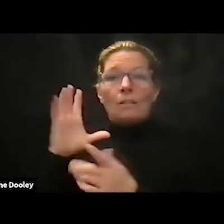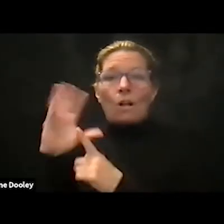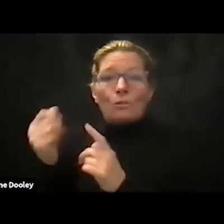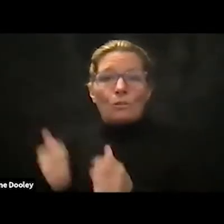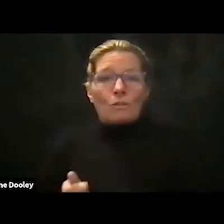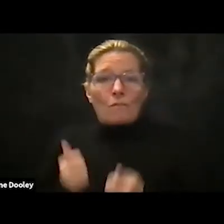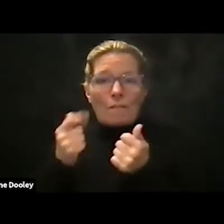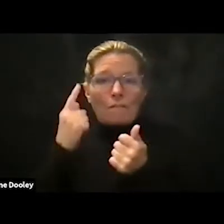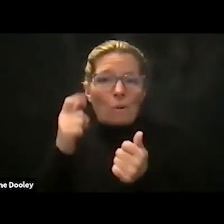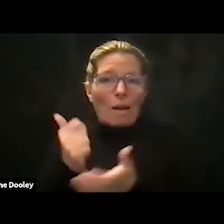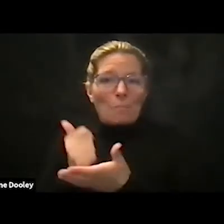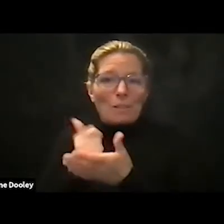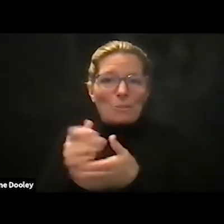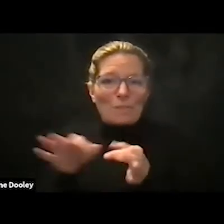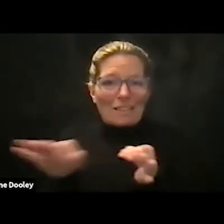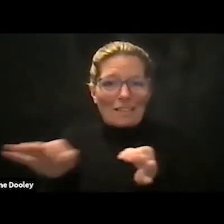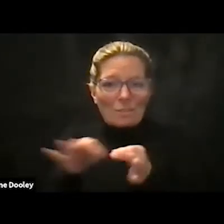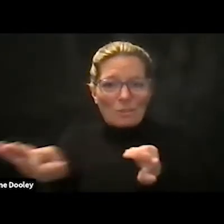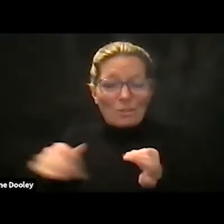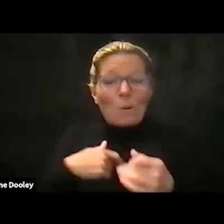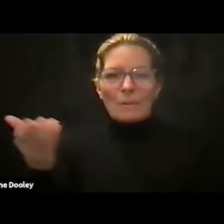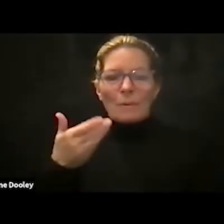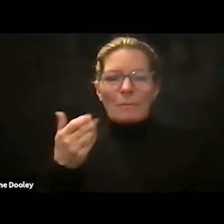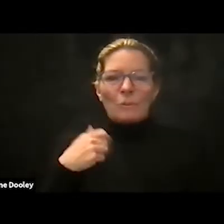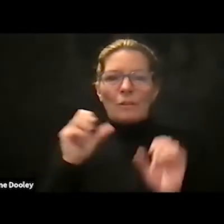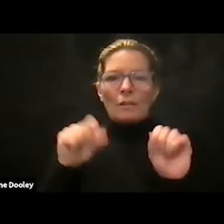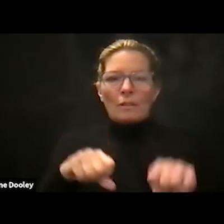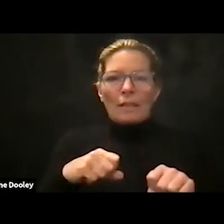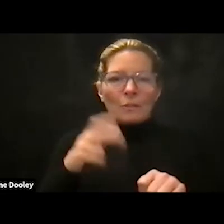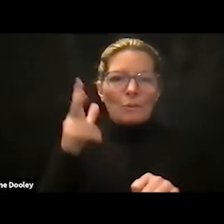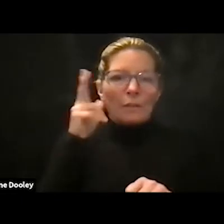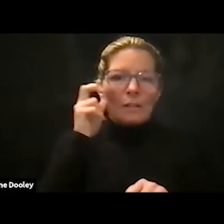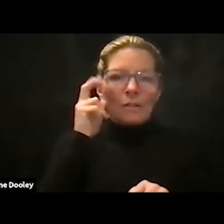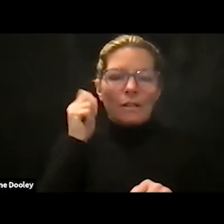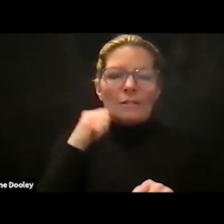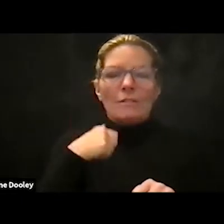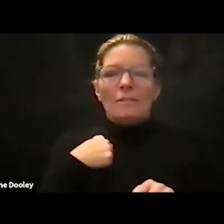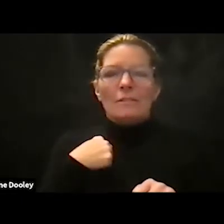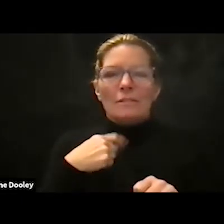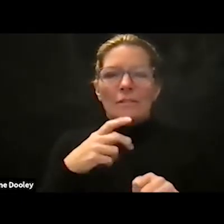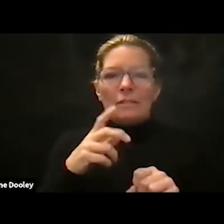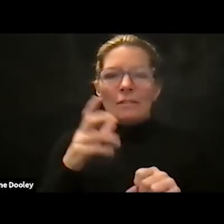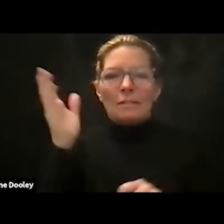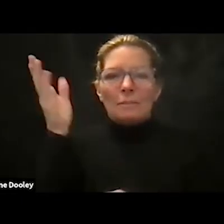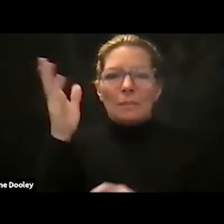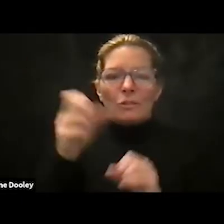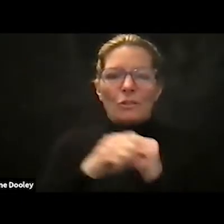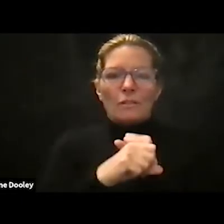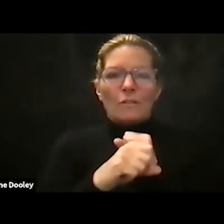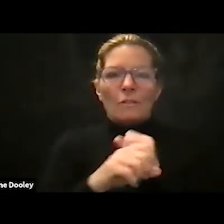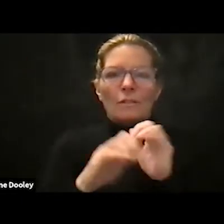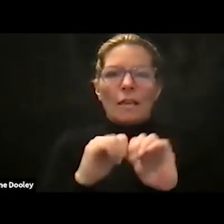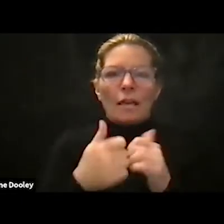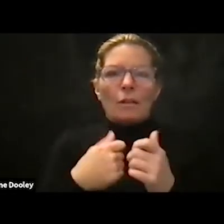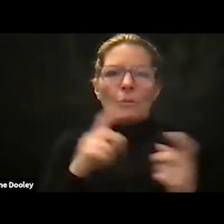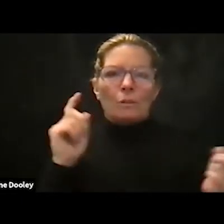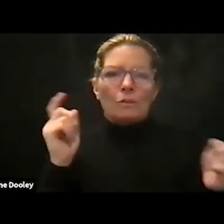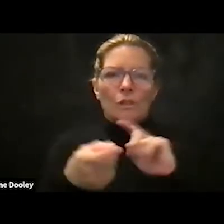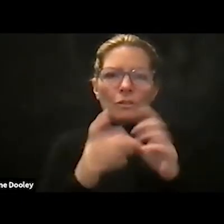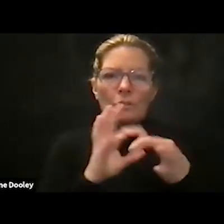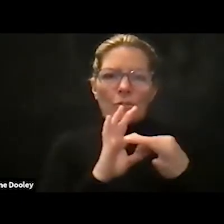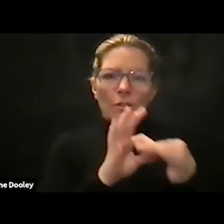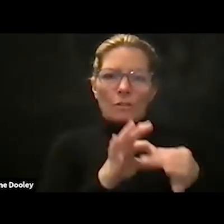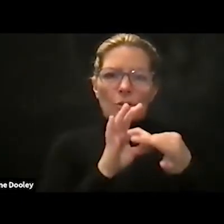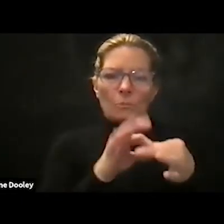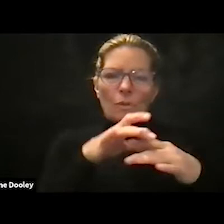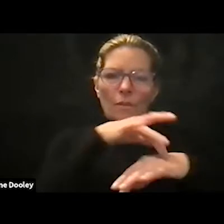So welcome to the Can You Hear Us speaker series. We are here to think about how can we reframe our relationship